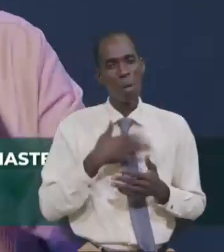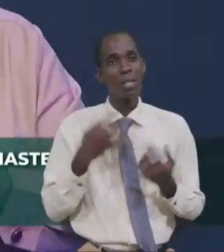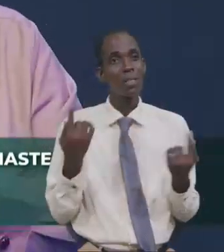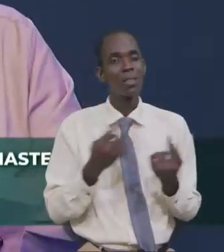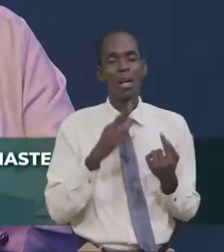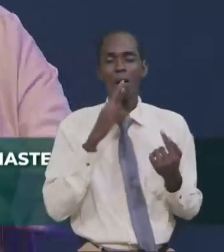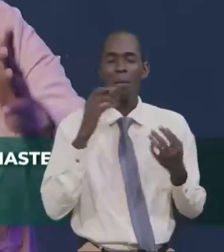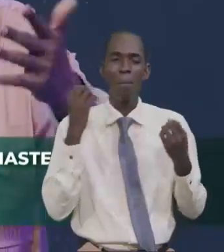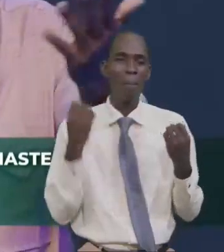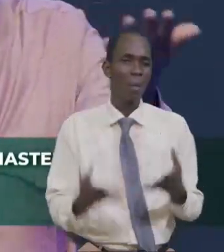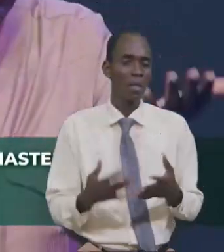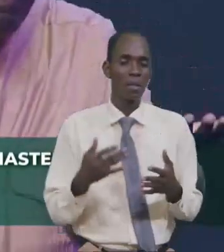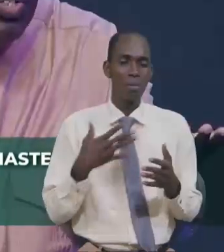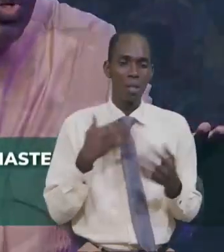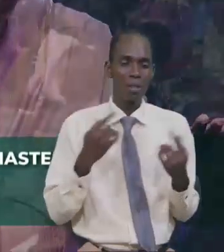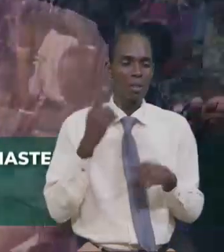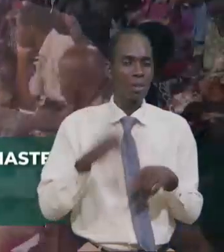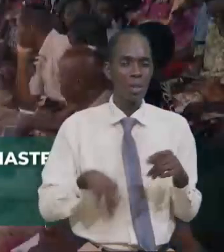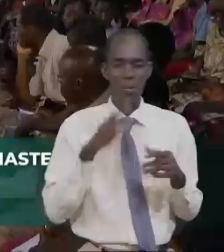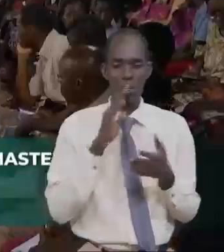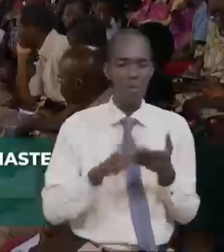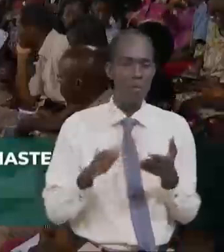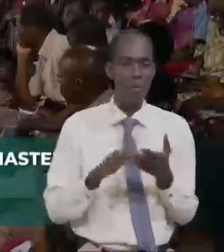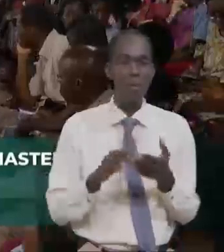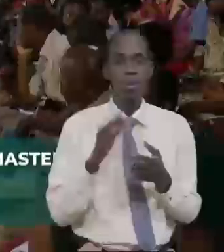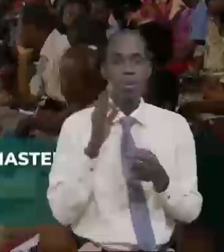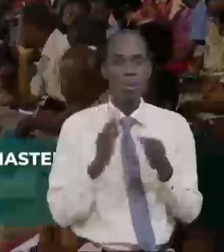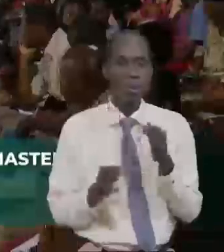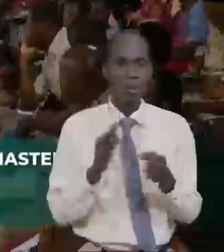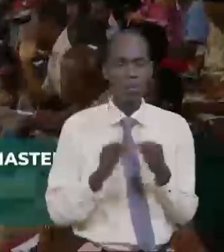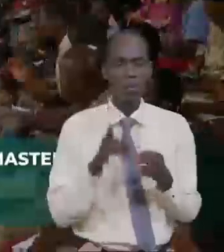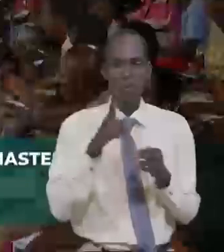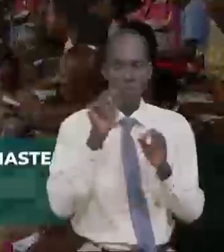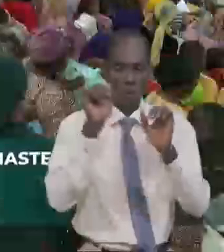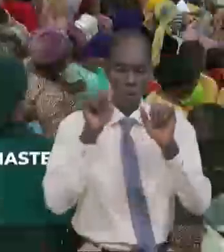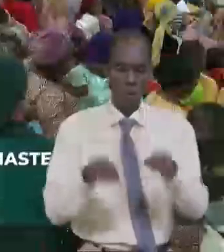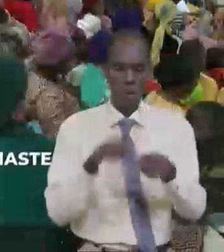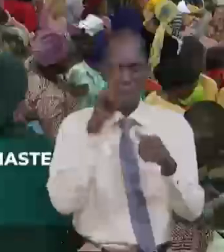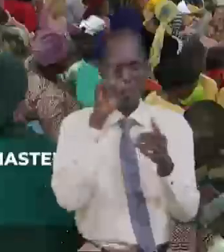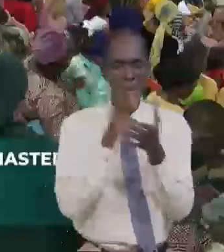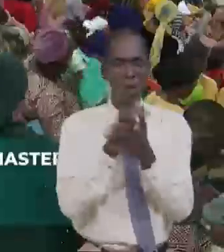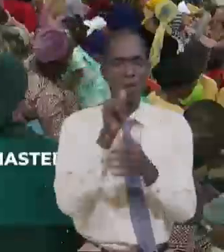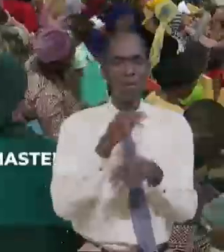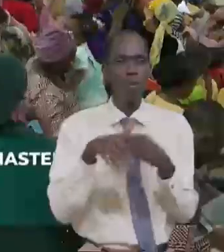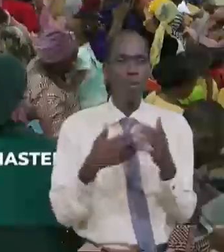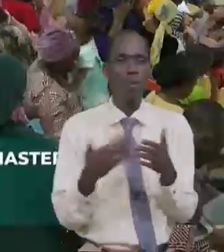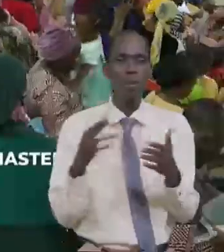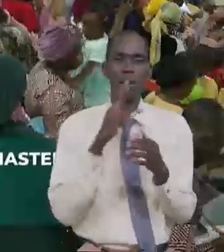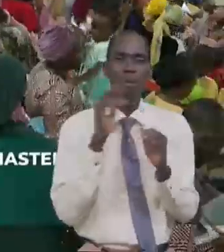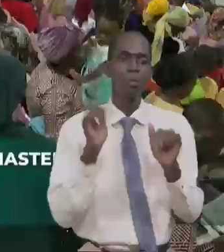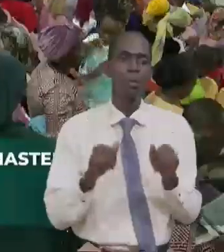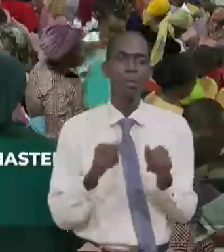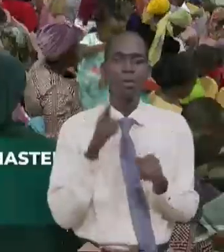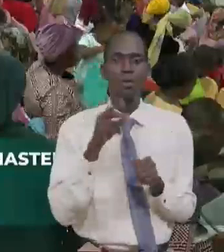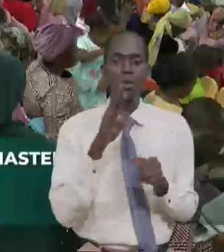things are possible. You are forgiven tonight in Jesus' name. The chain of